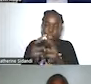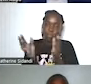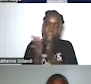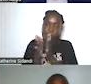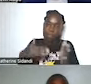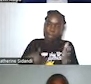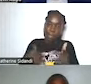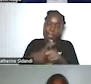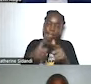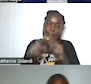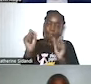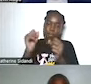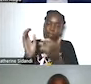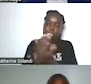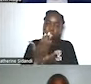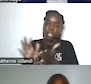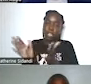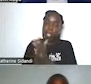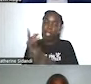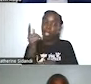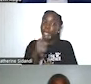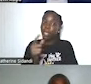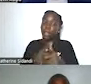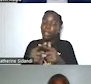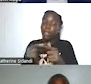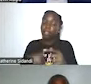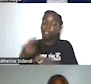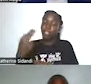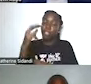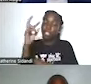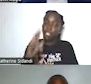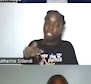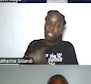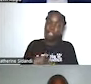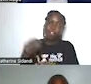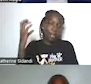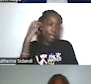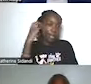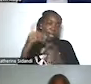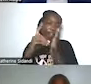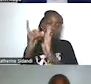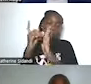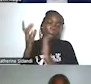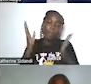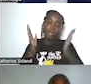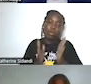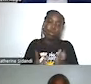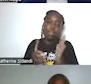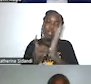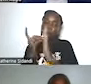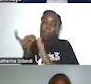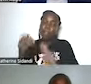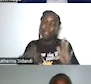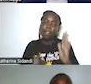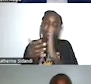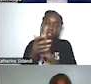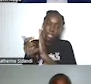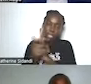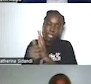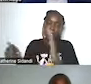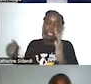share this. We have human resources, we have career development, personal development, we have administrative skills. They have a